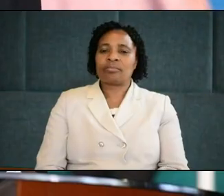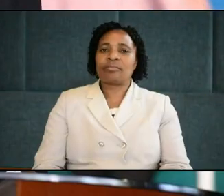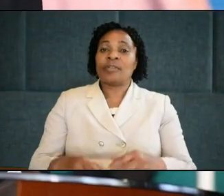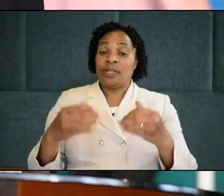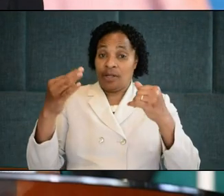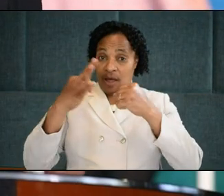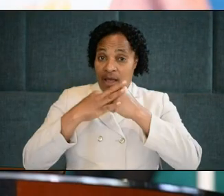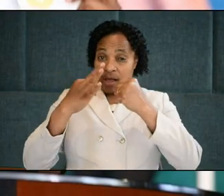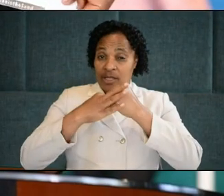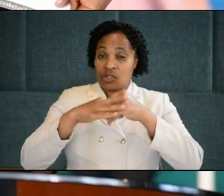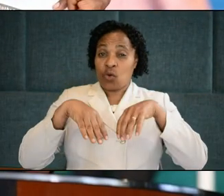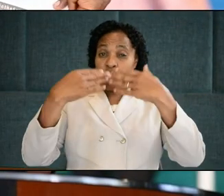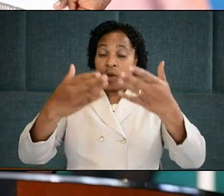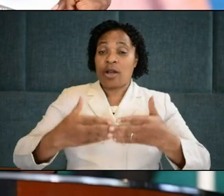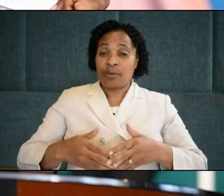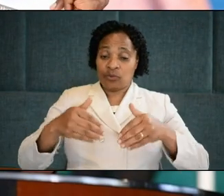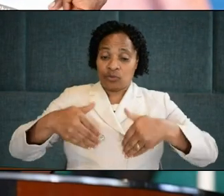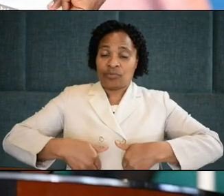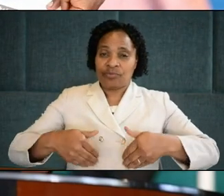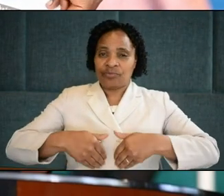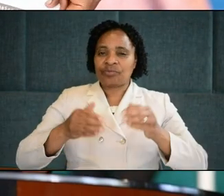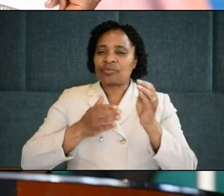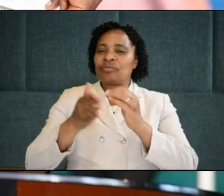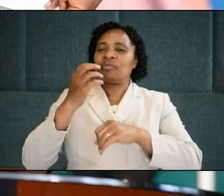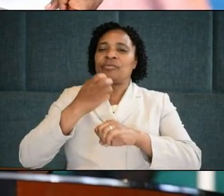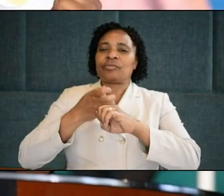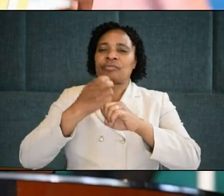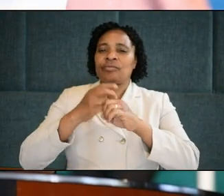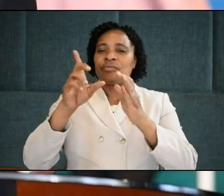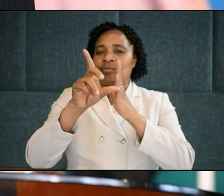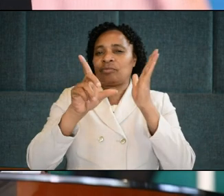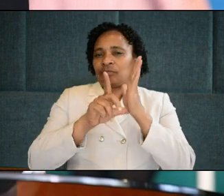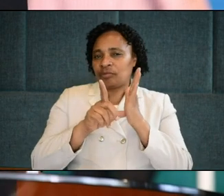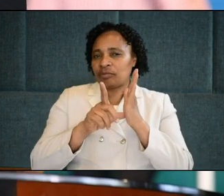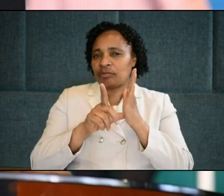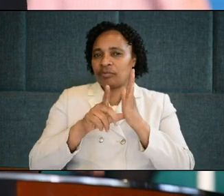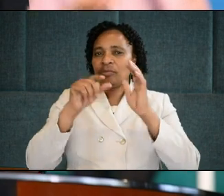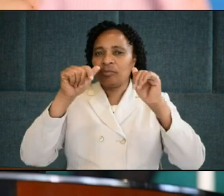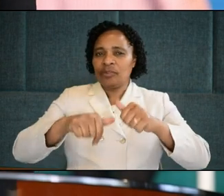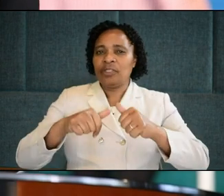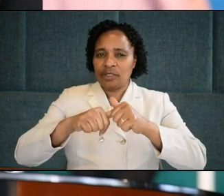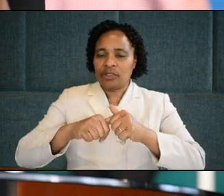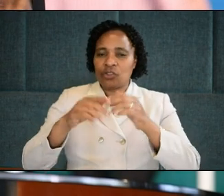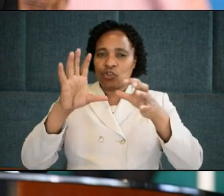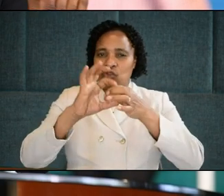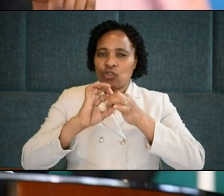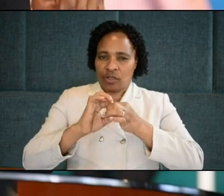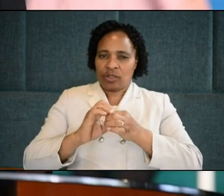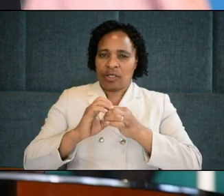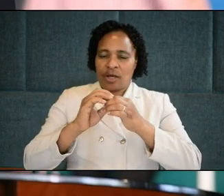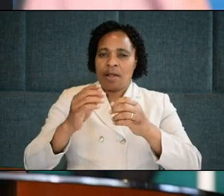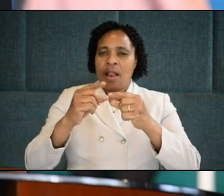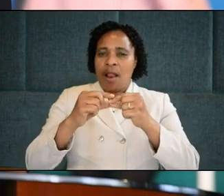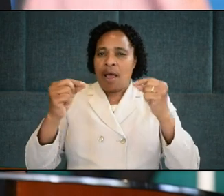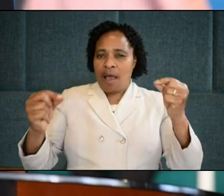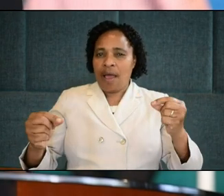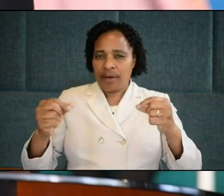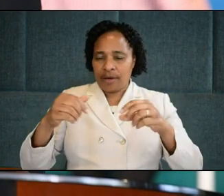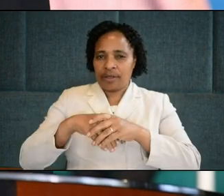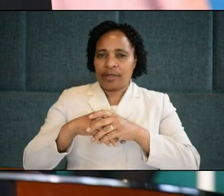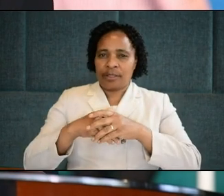It's August. Welcome to the Teens Cornerstone Connections lesson. In this series, we'll be drawing a line in the